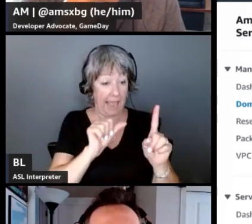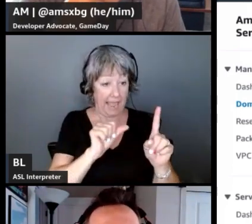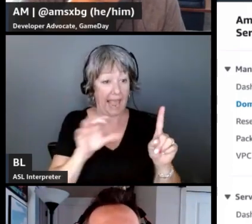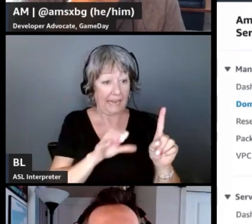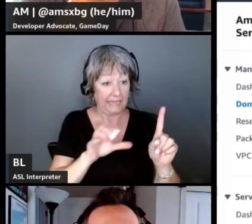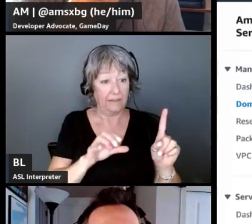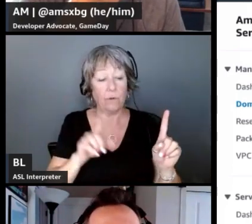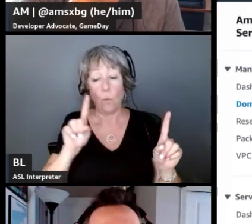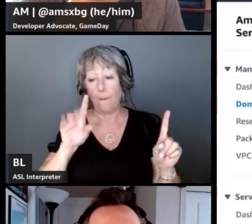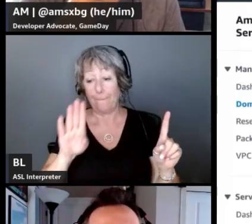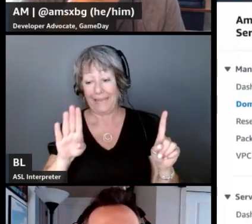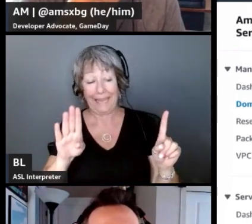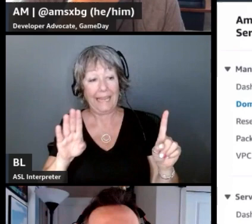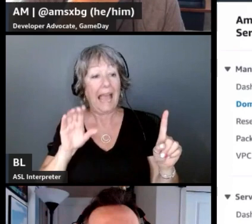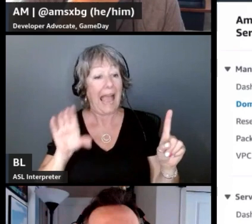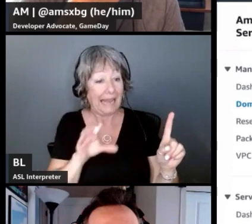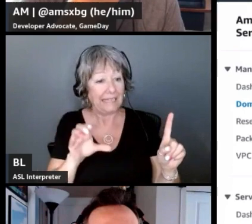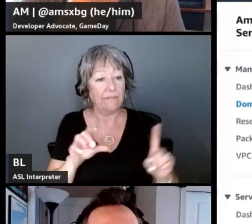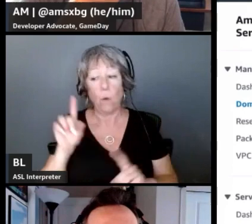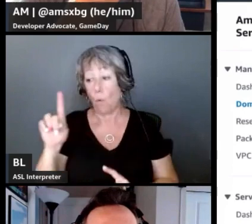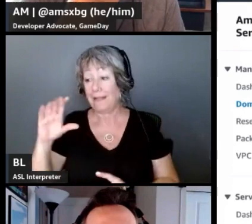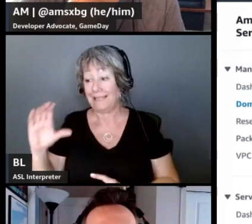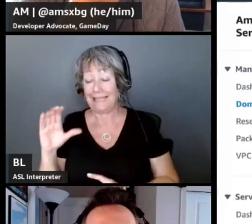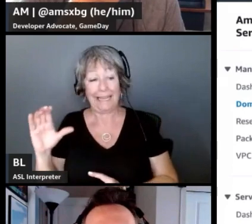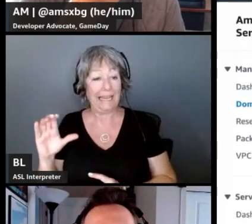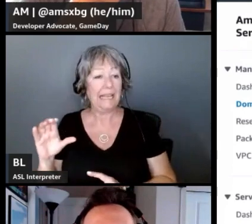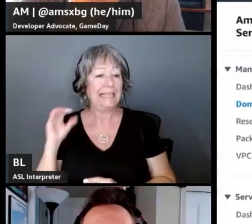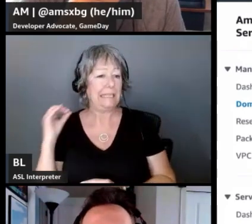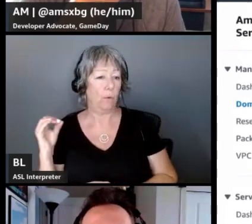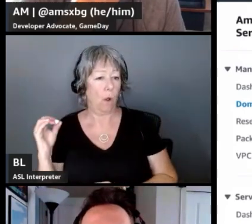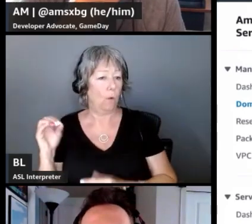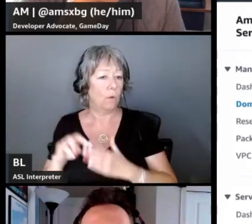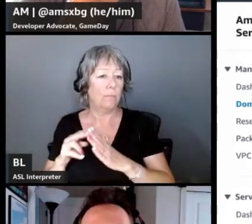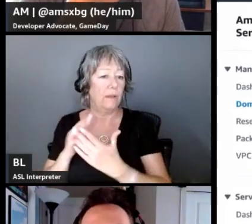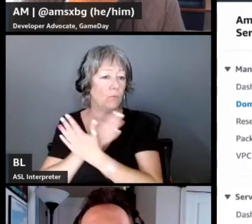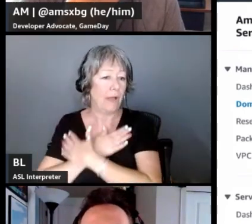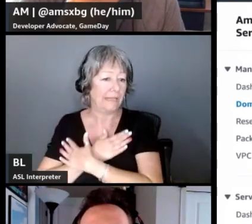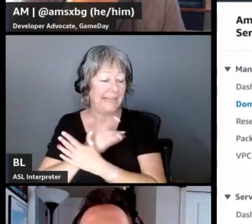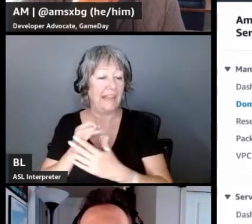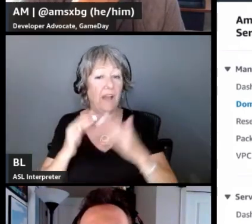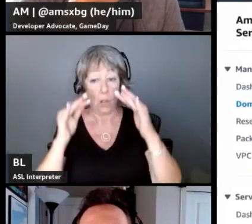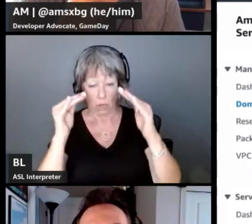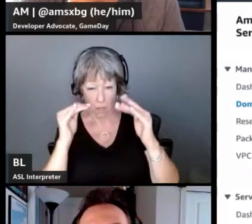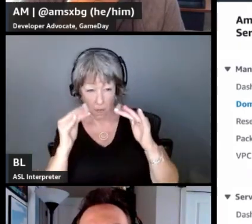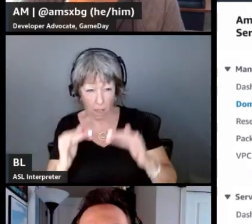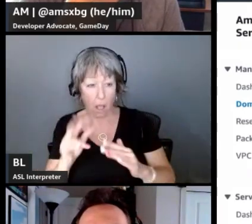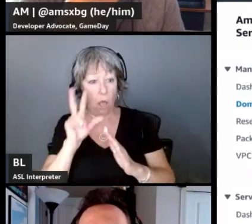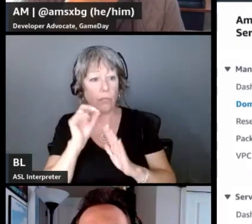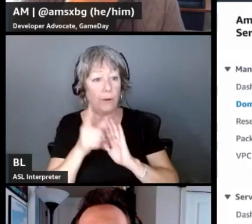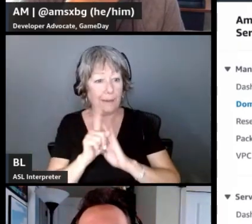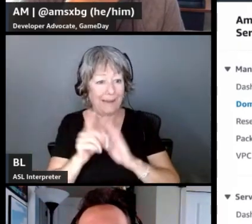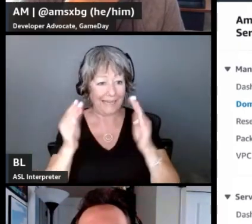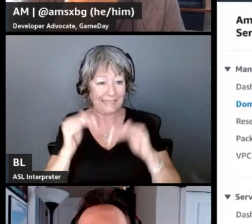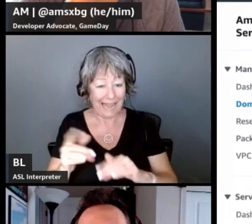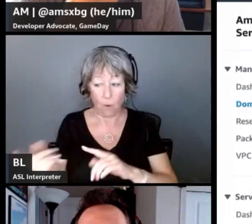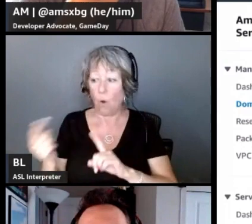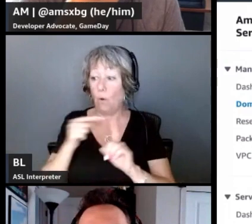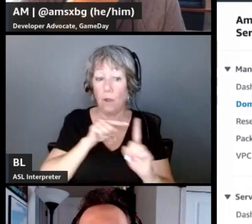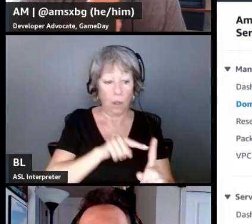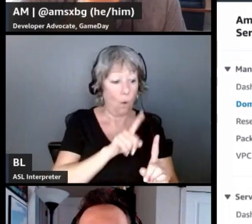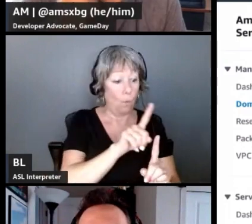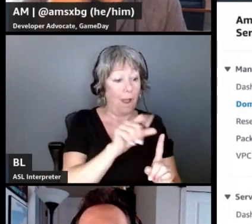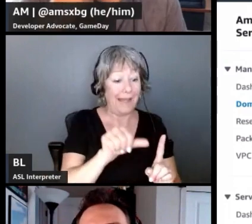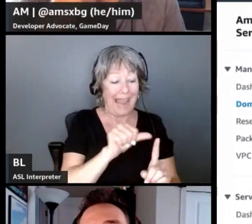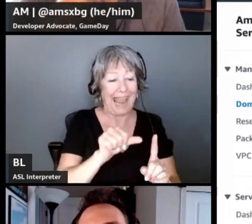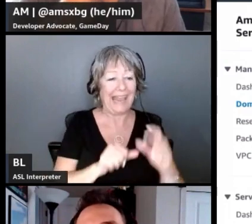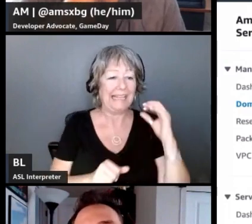1C is at 0, which is essentially mean it is less standby. If I go another 30 minutes down, you'll see now 1A is 0, which means